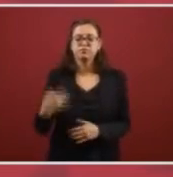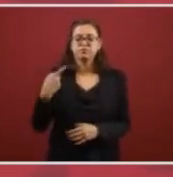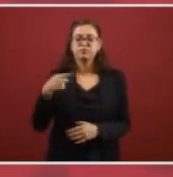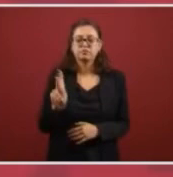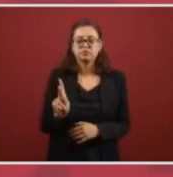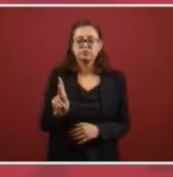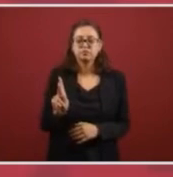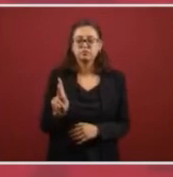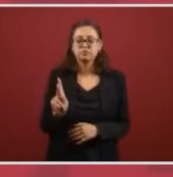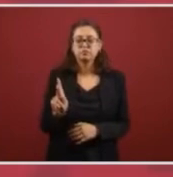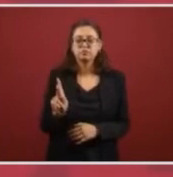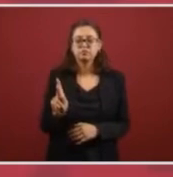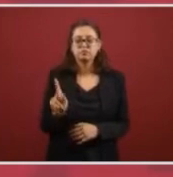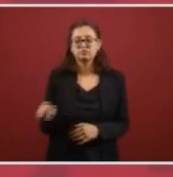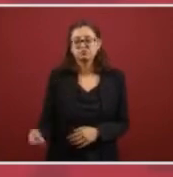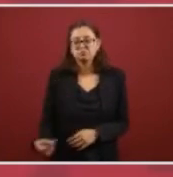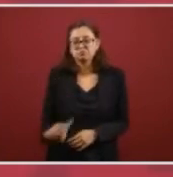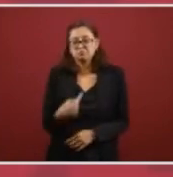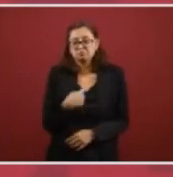But however,